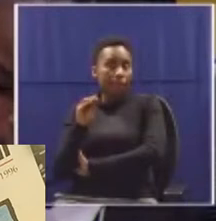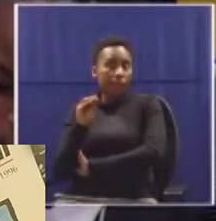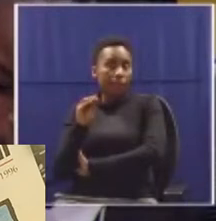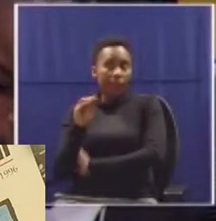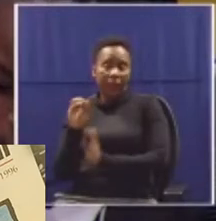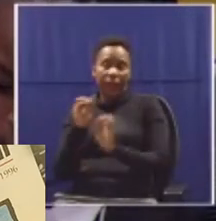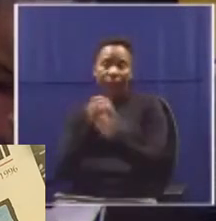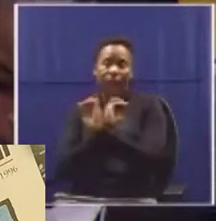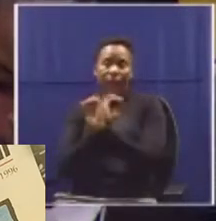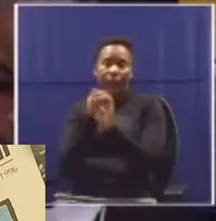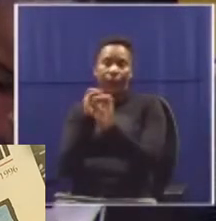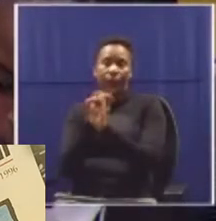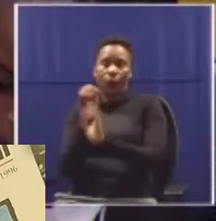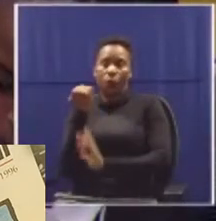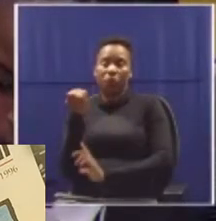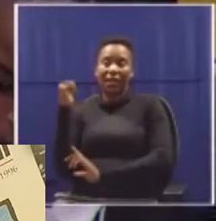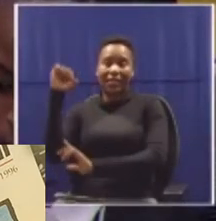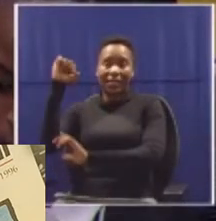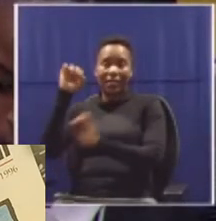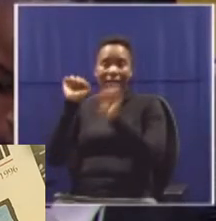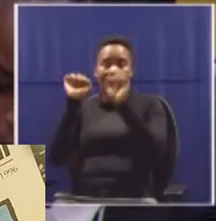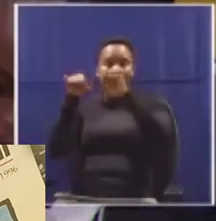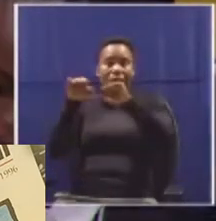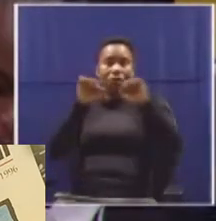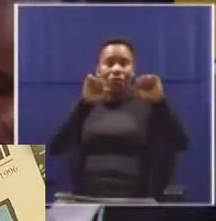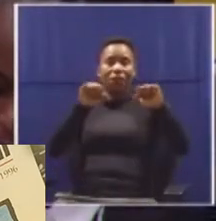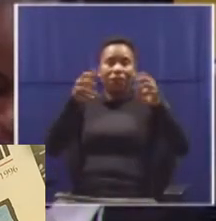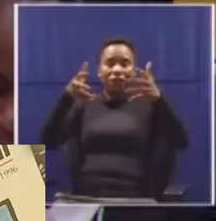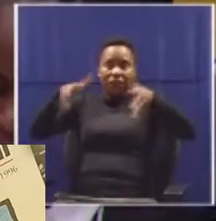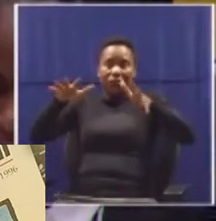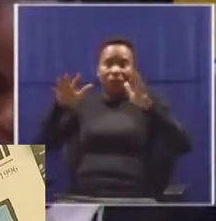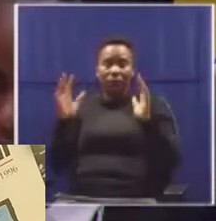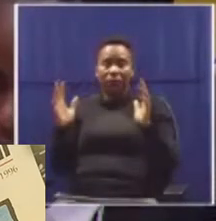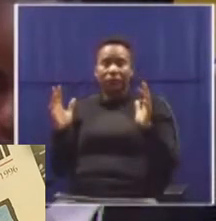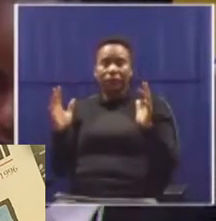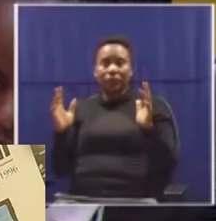no objections agreed to